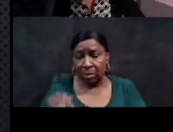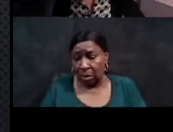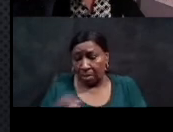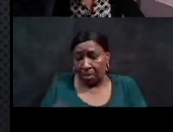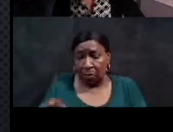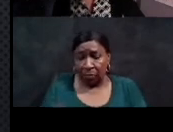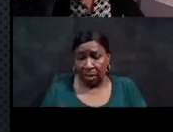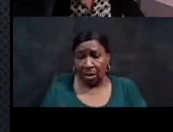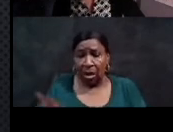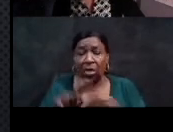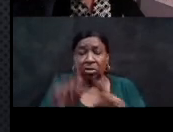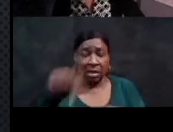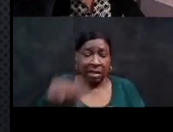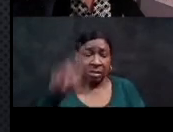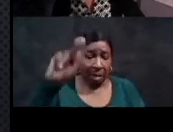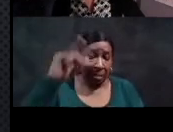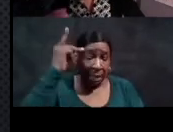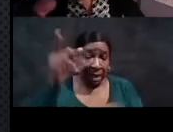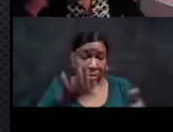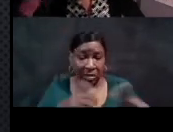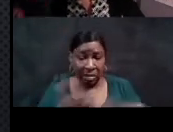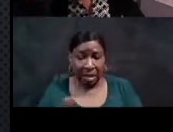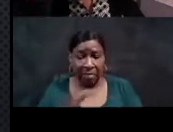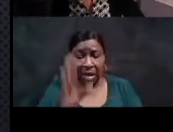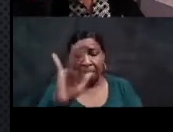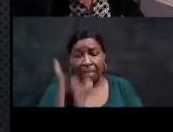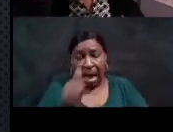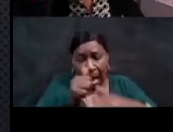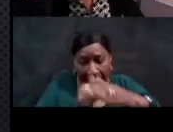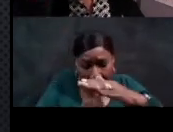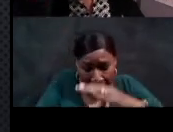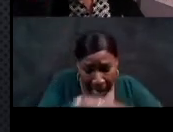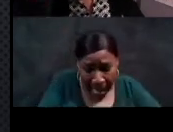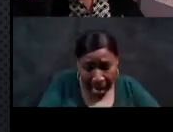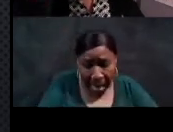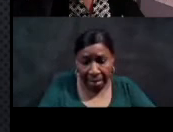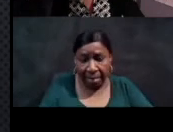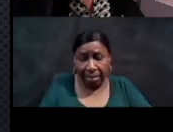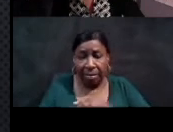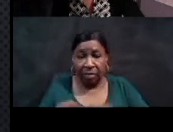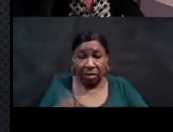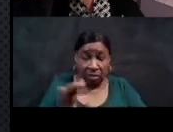a political death. In other words, by hiding so much of this enforcement,